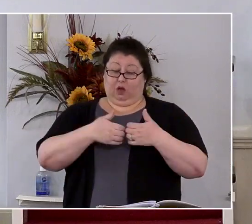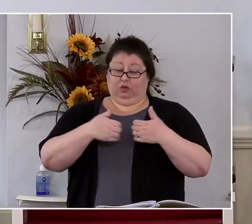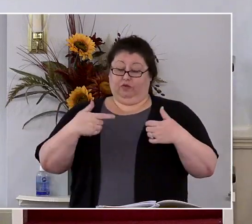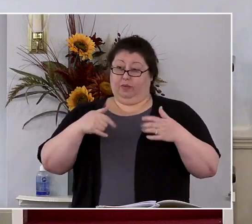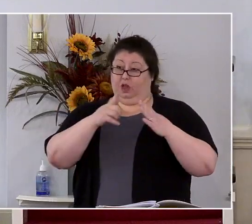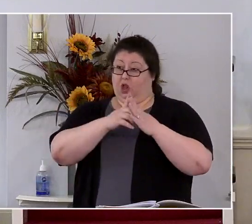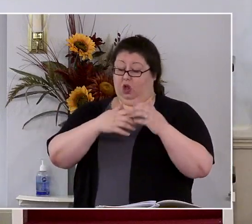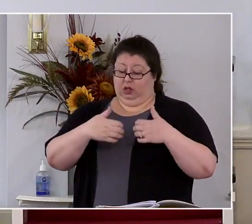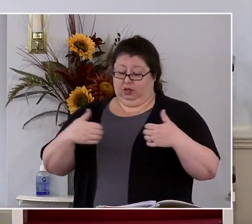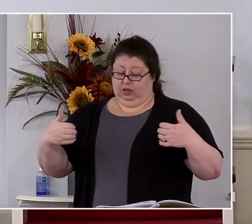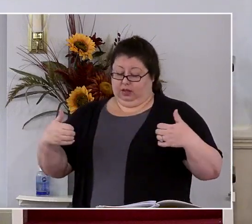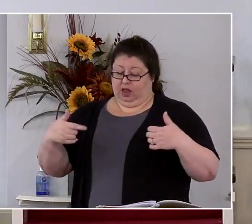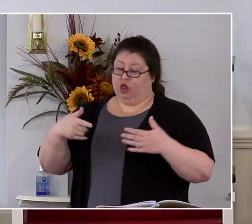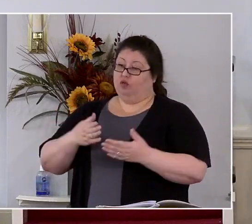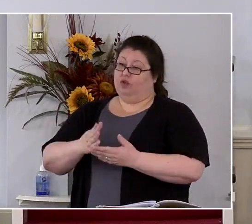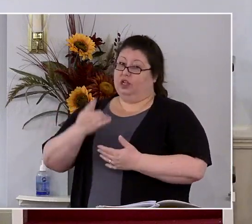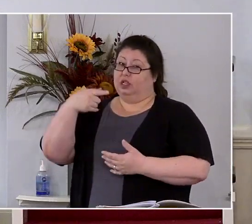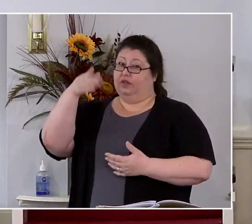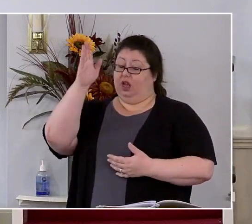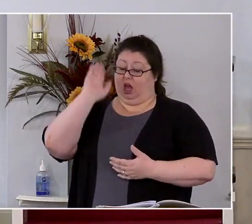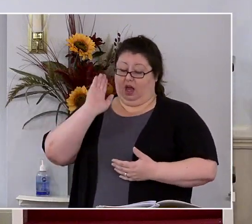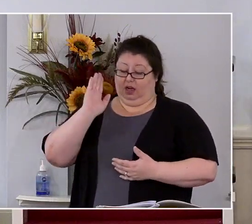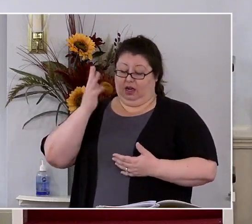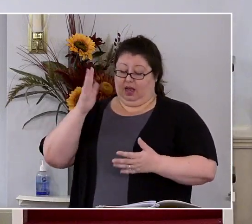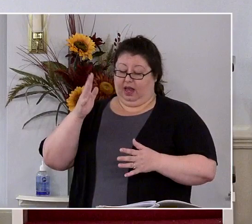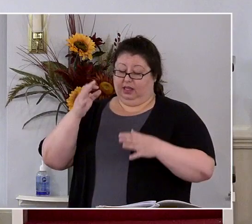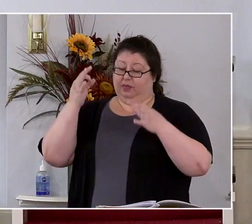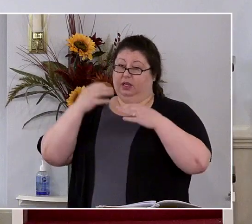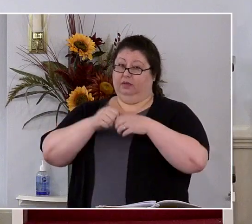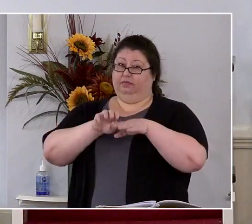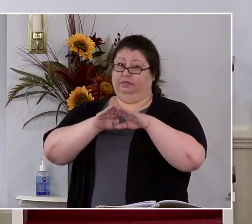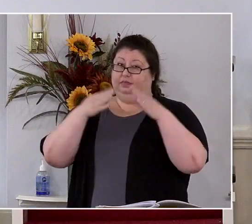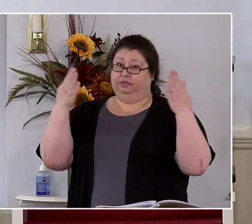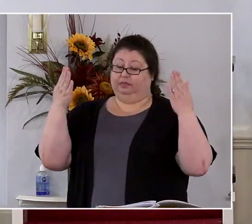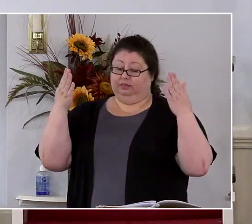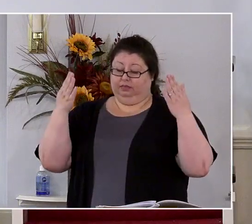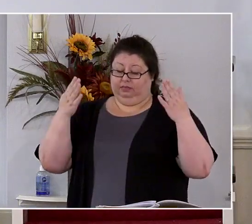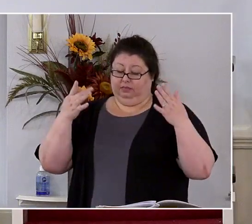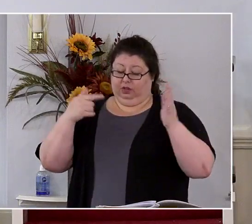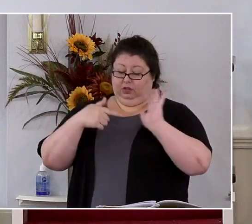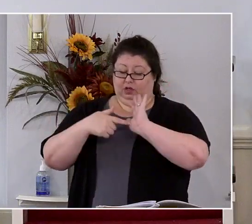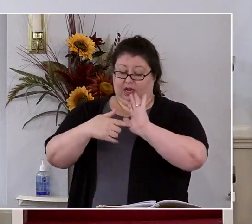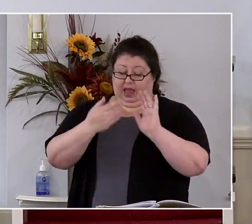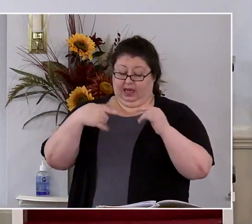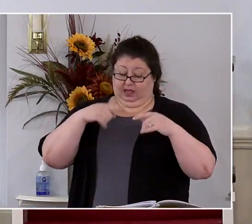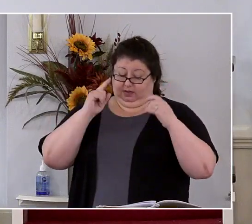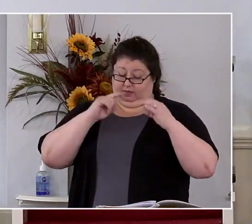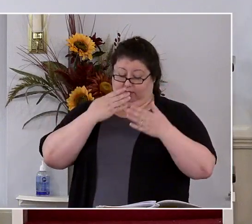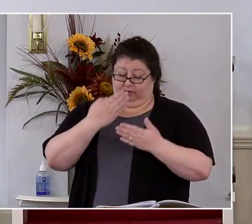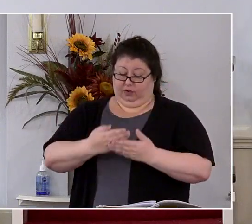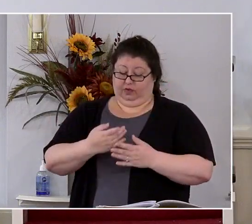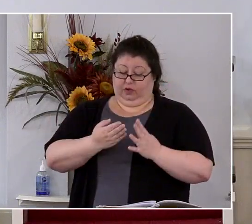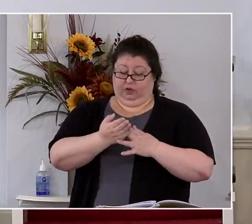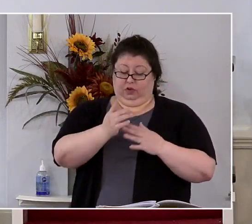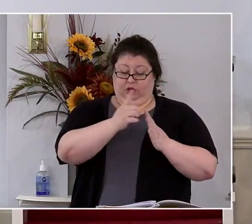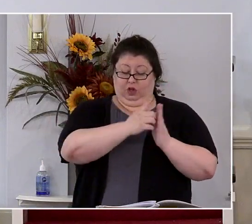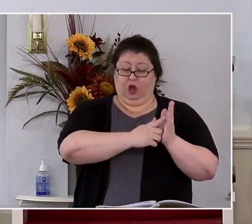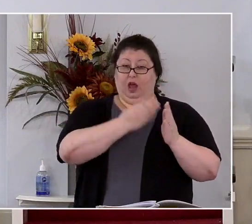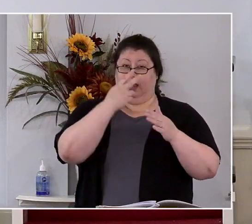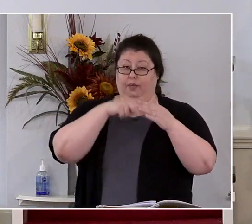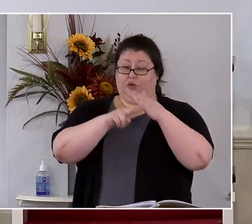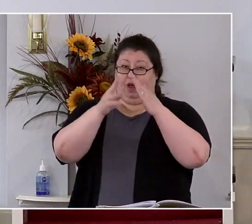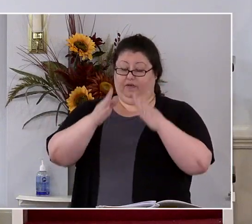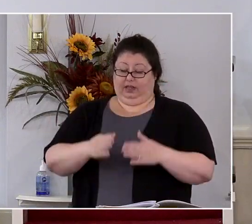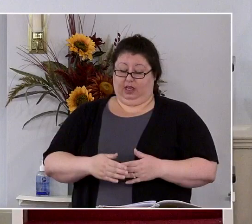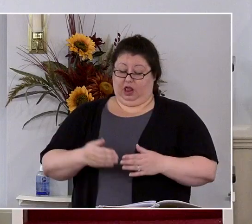law, the righteousness of God has been disclosed, and it is attested by the law and the prophets,